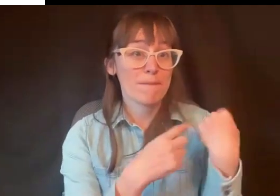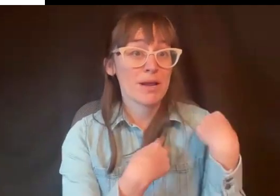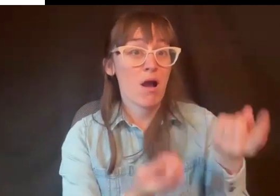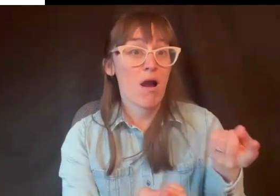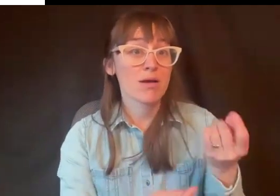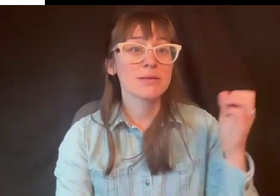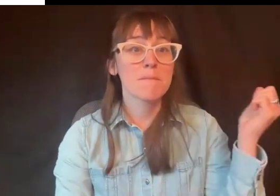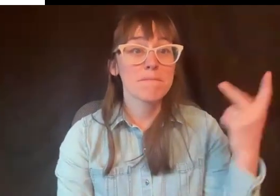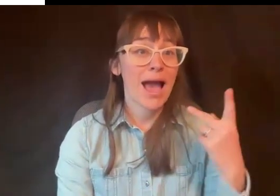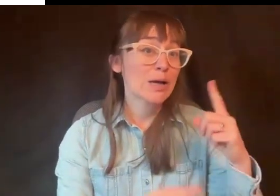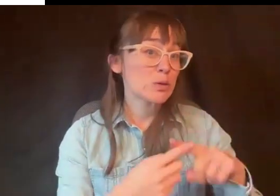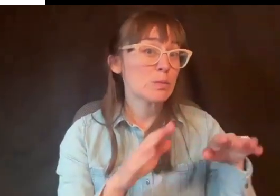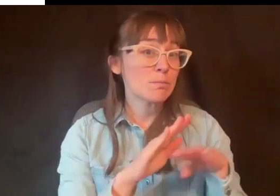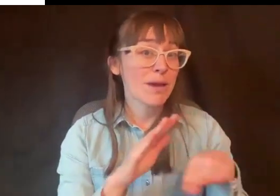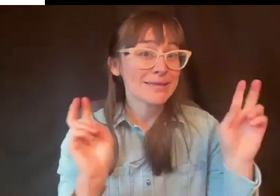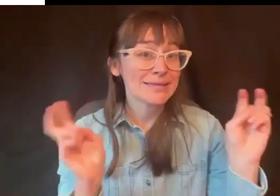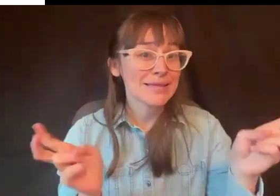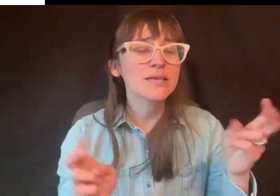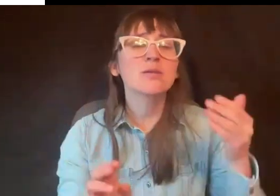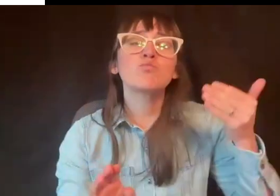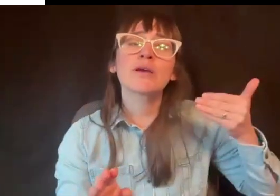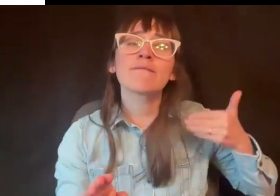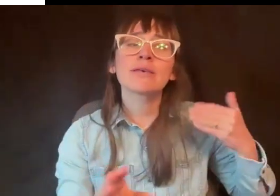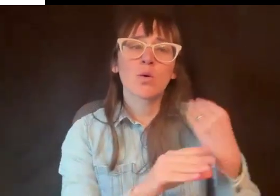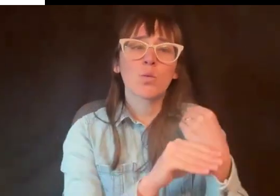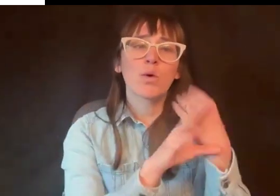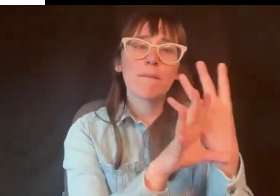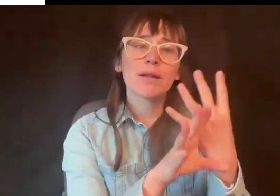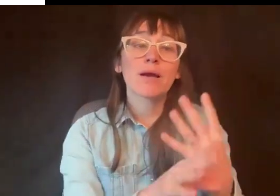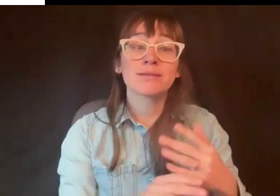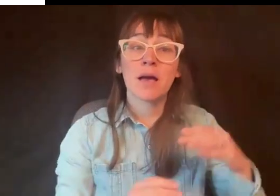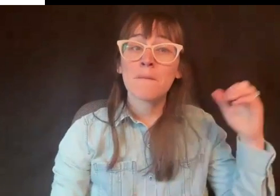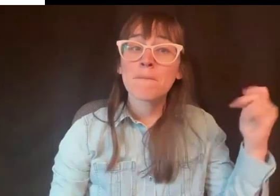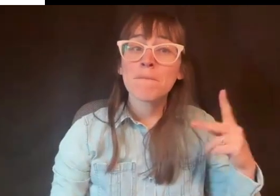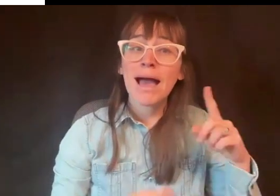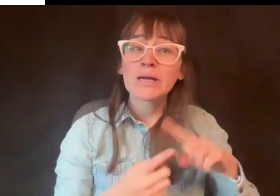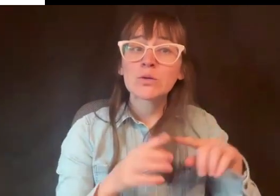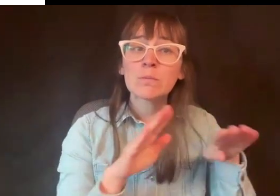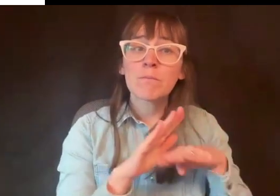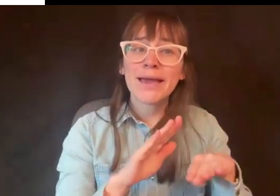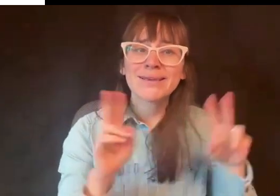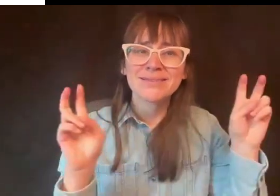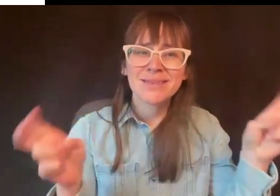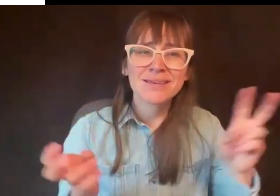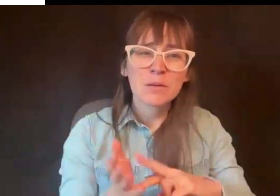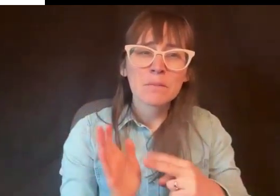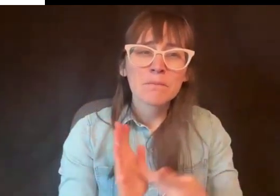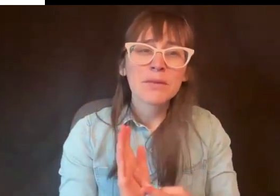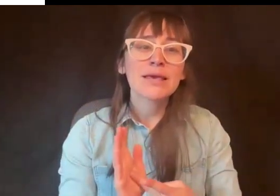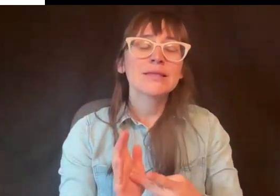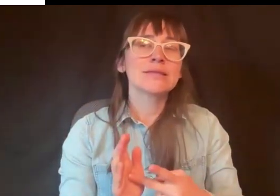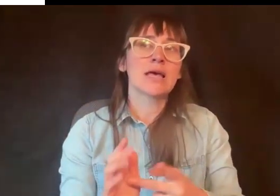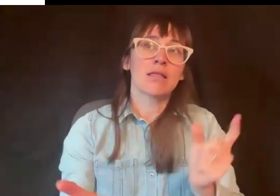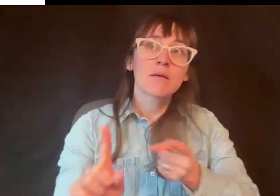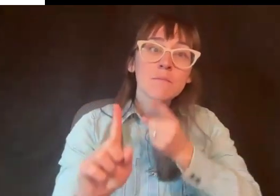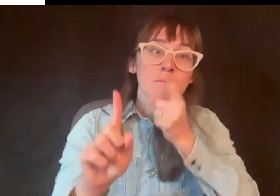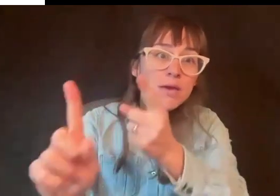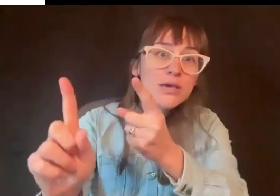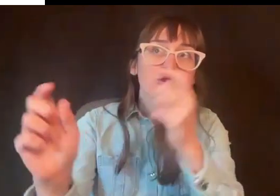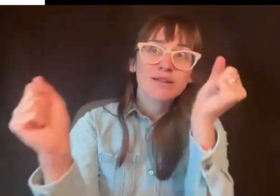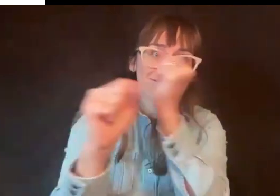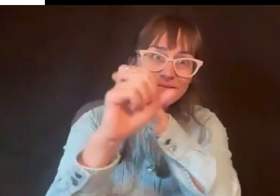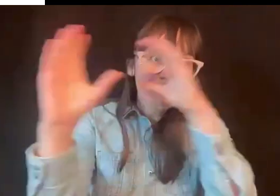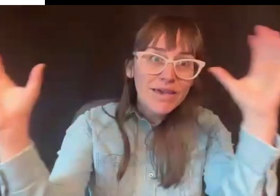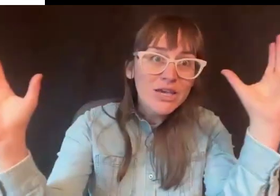in our prior webinars, what we mean by Back to Basics is how do we effectively meet the mission and the vision of the